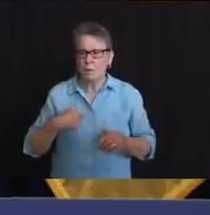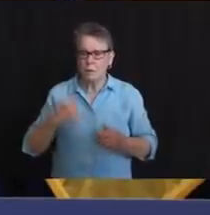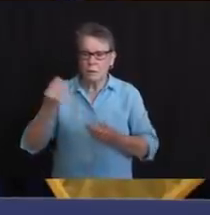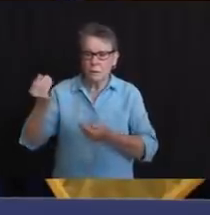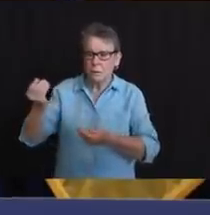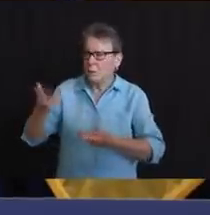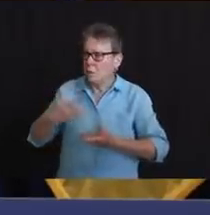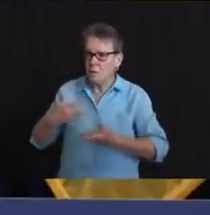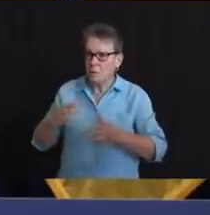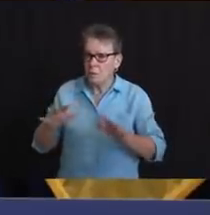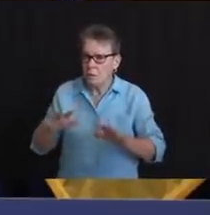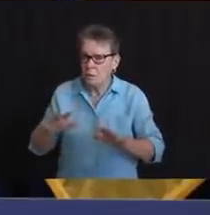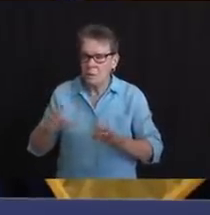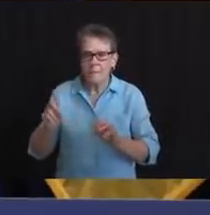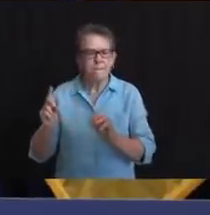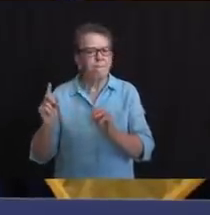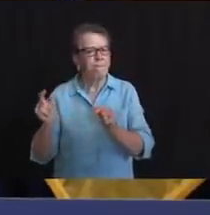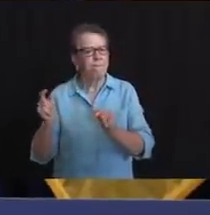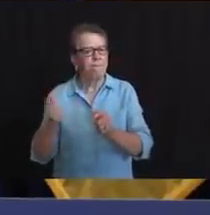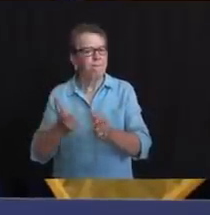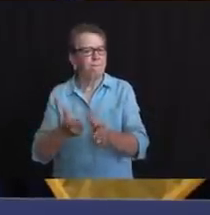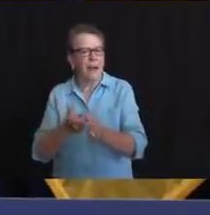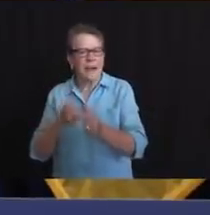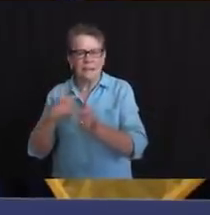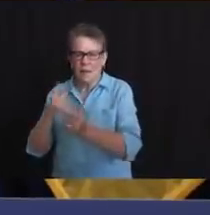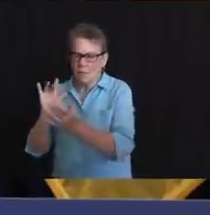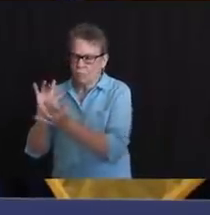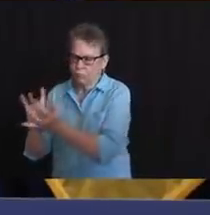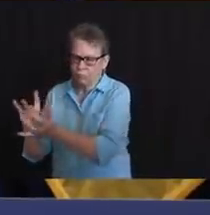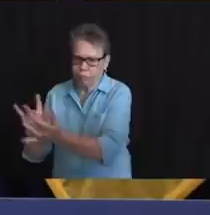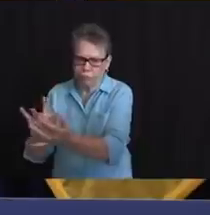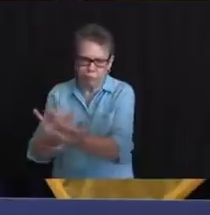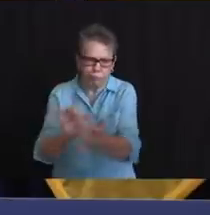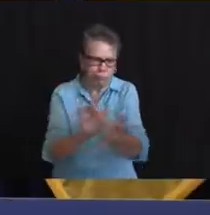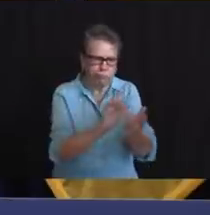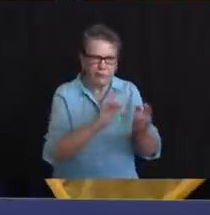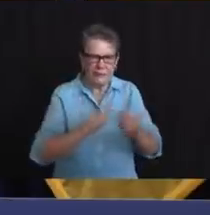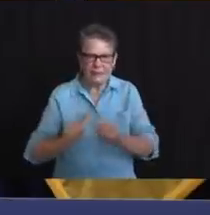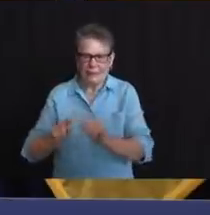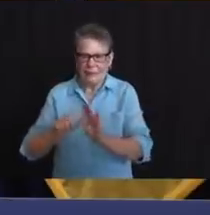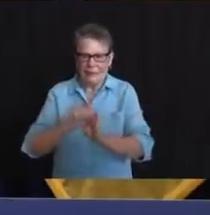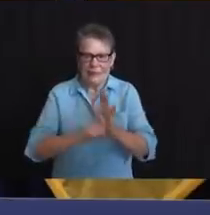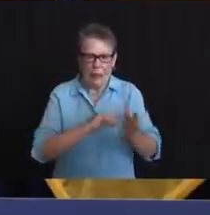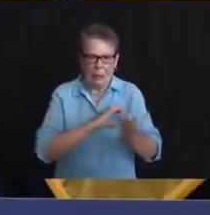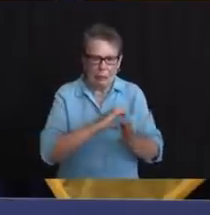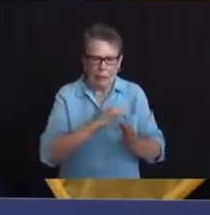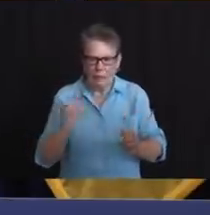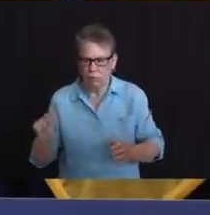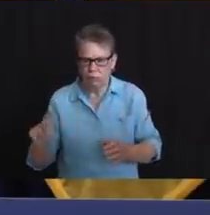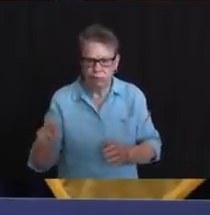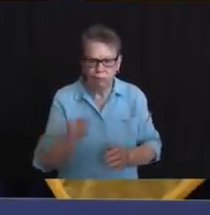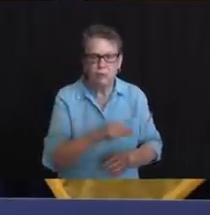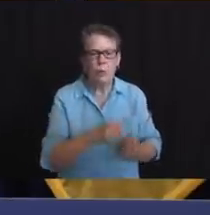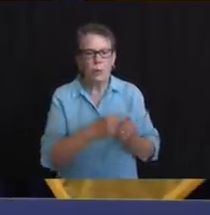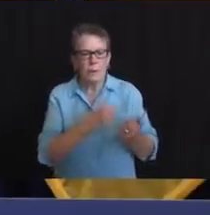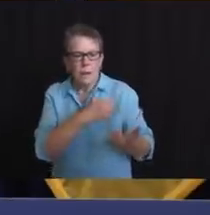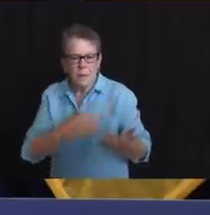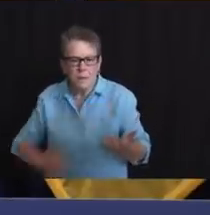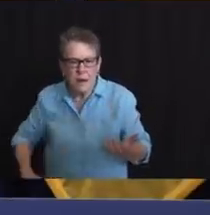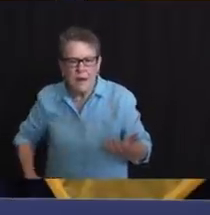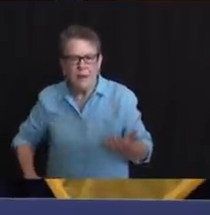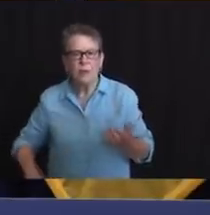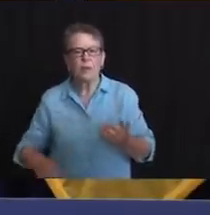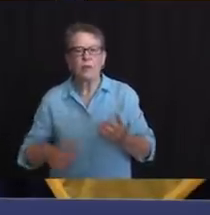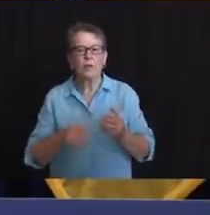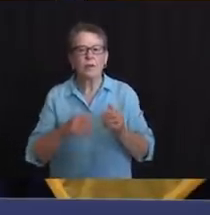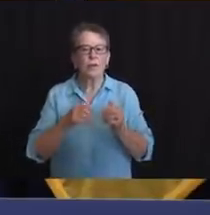extensively. I spoke with the mayor of Fairfield, Joe Durella, who's the county commission director in Cumberland County